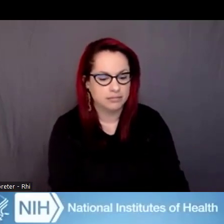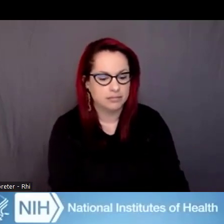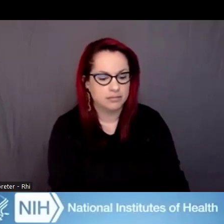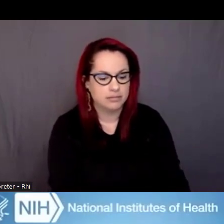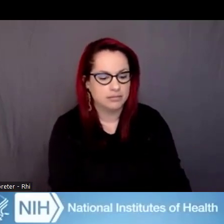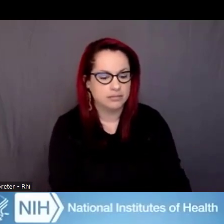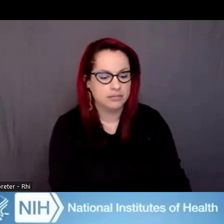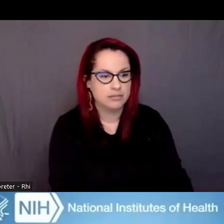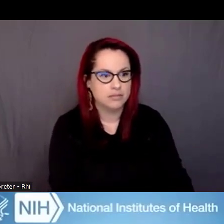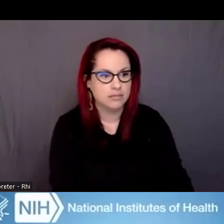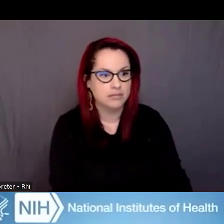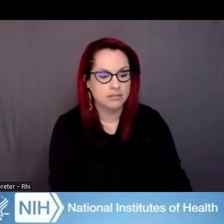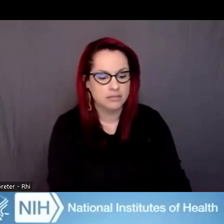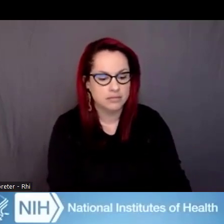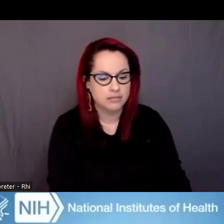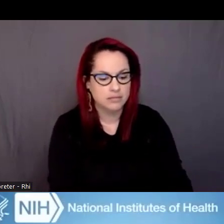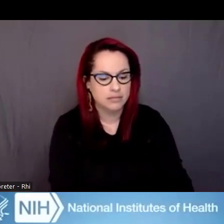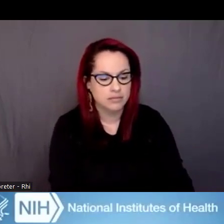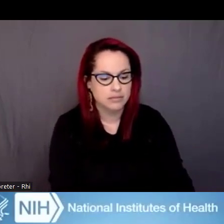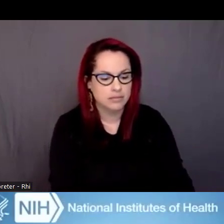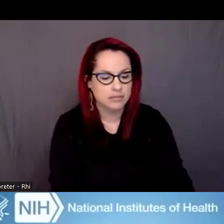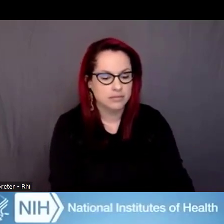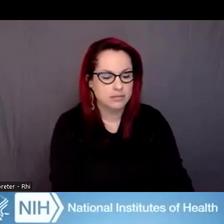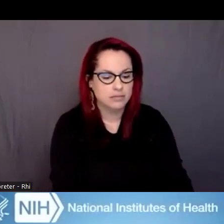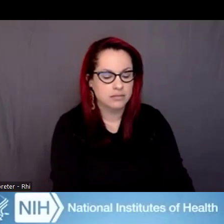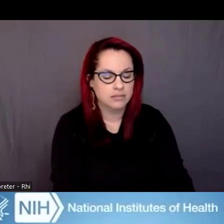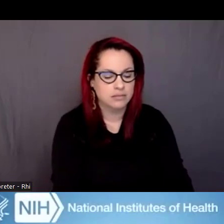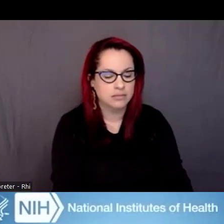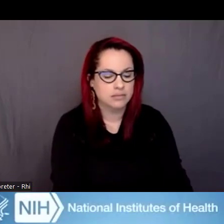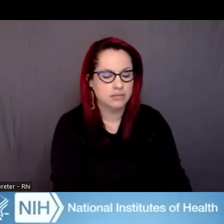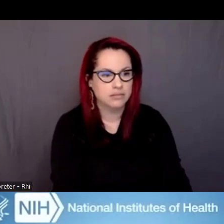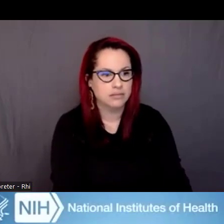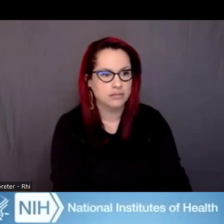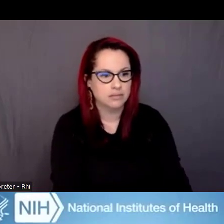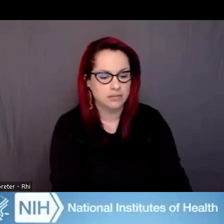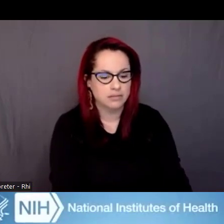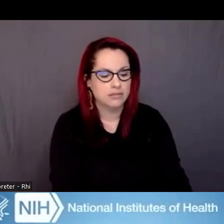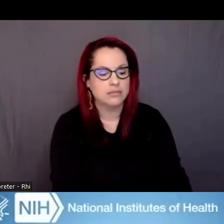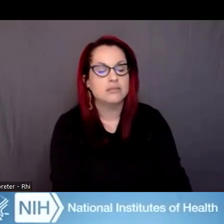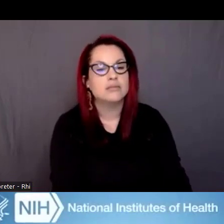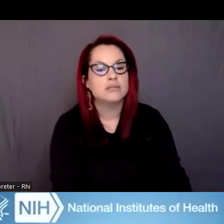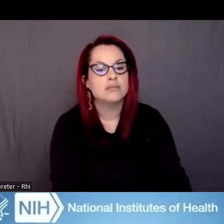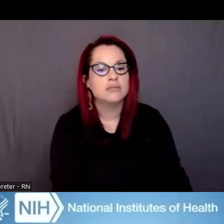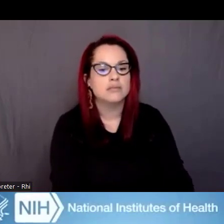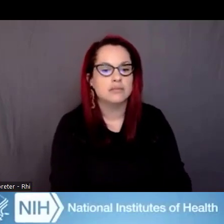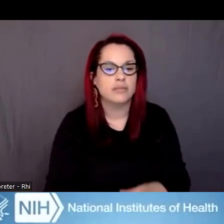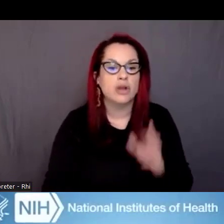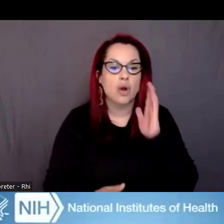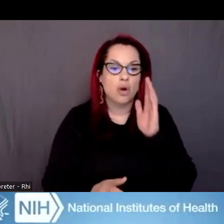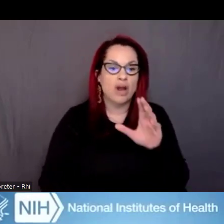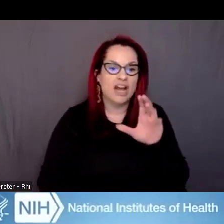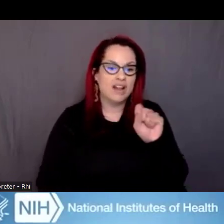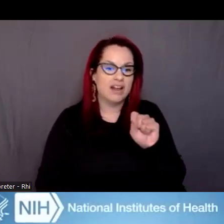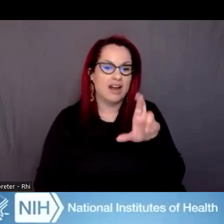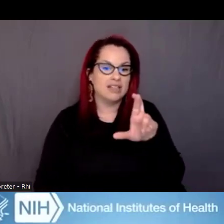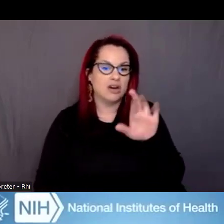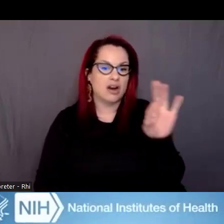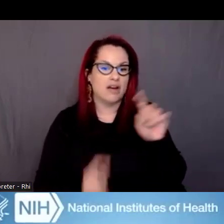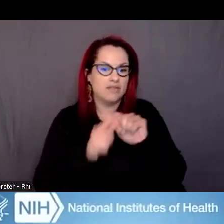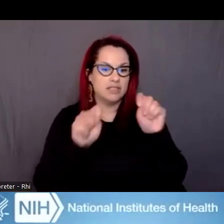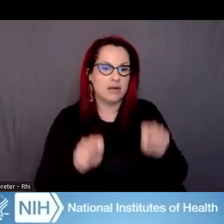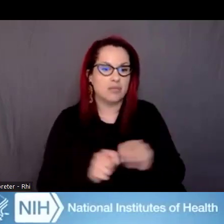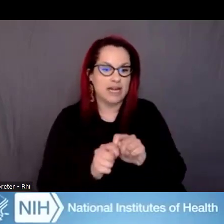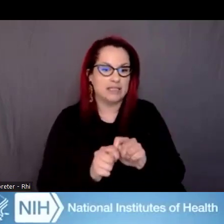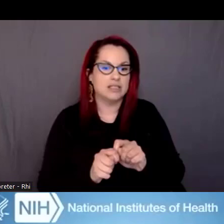Will the SRF templates currently in foam be changing again before the SRF rollout? Yes, those